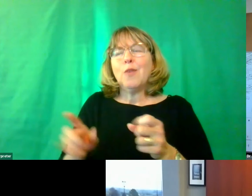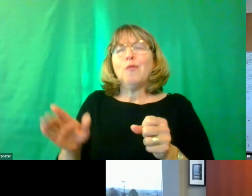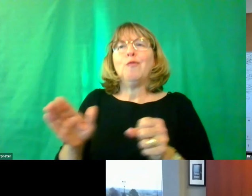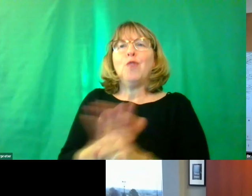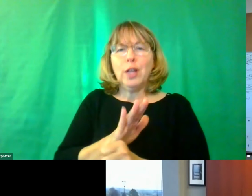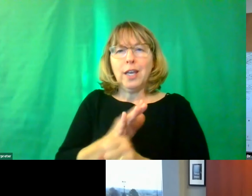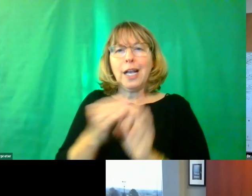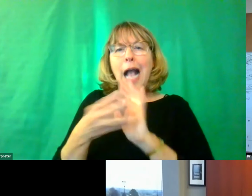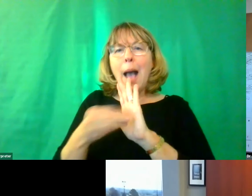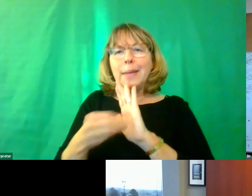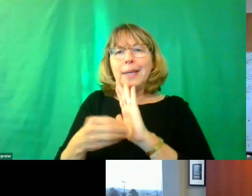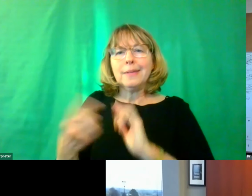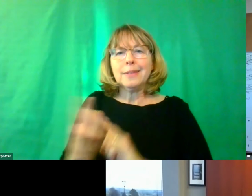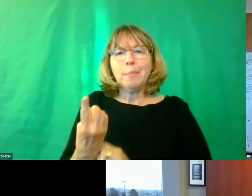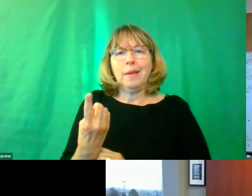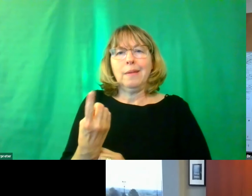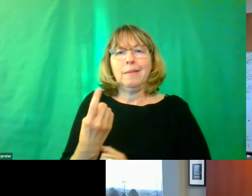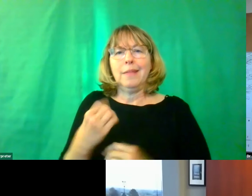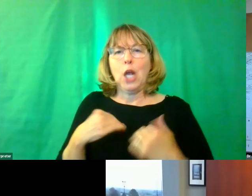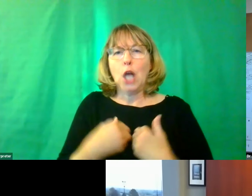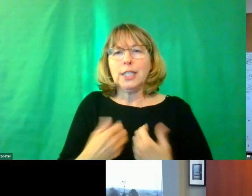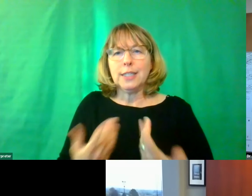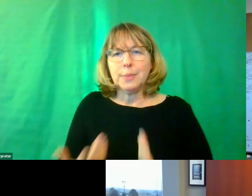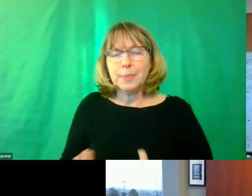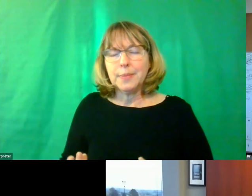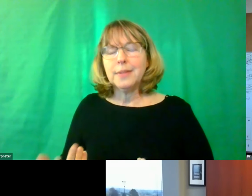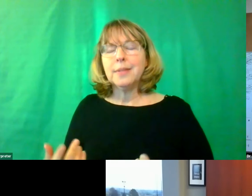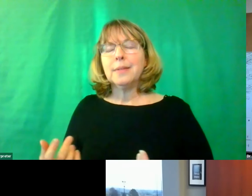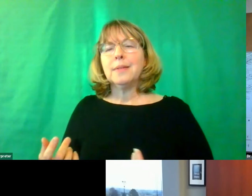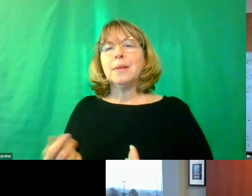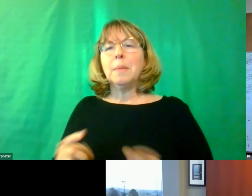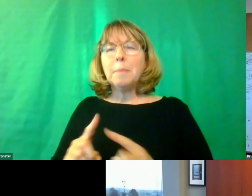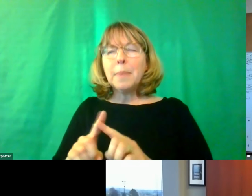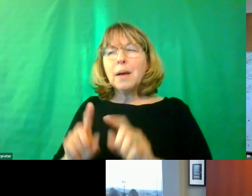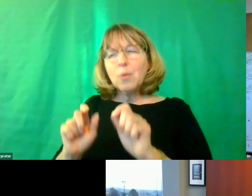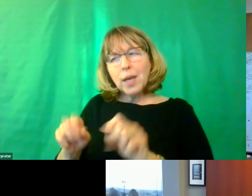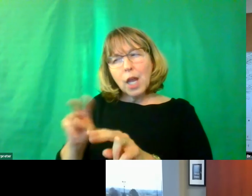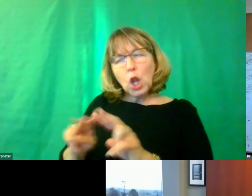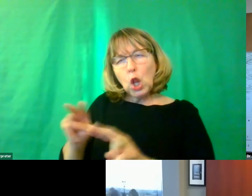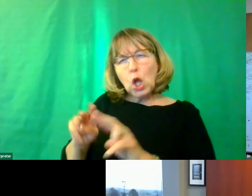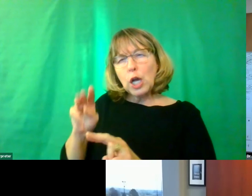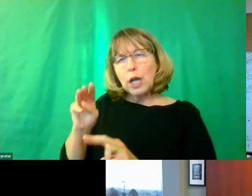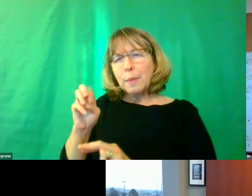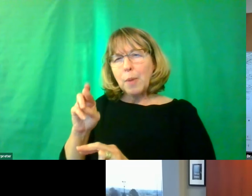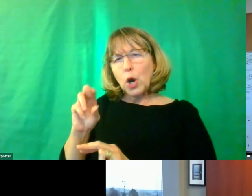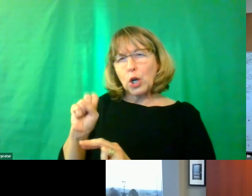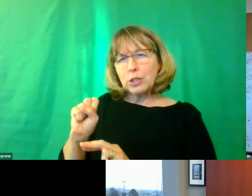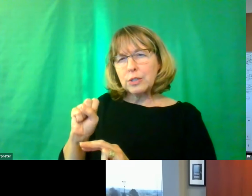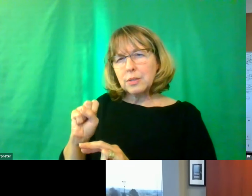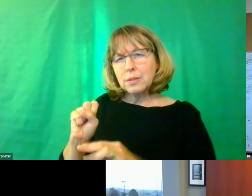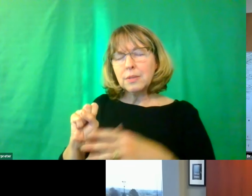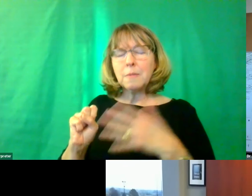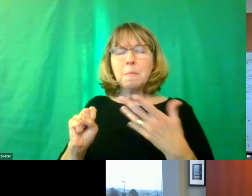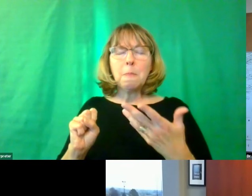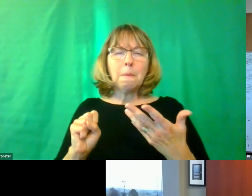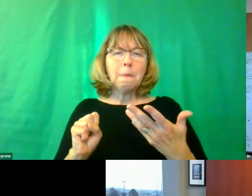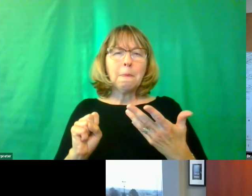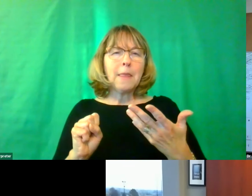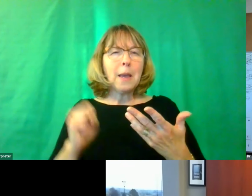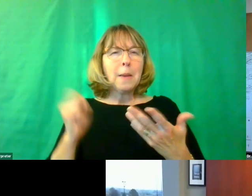the markers that we can look at that are the same in what we see in humans. With respect to epidemiology, I think